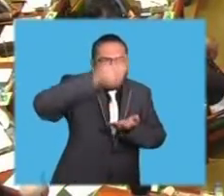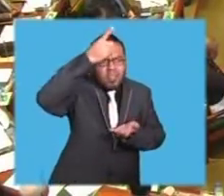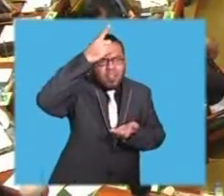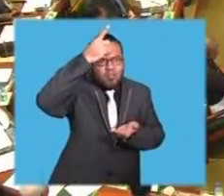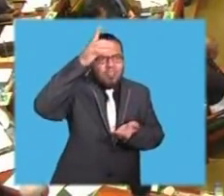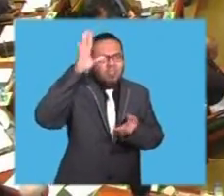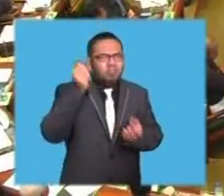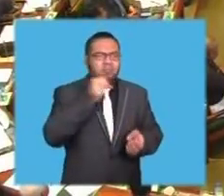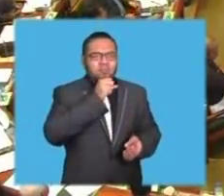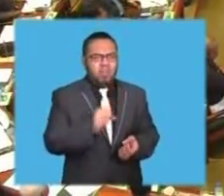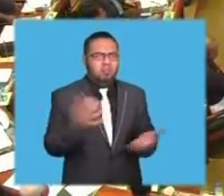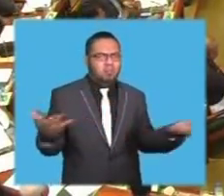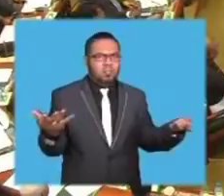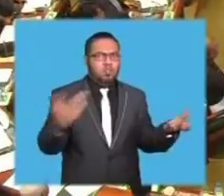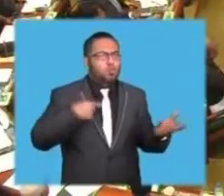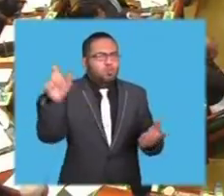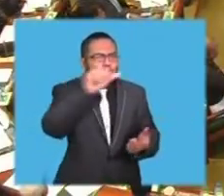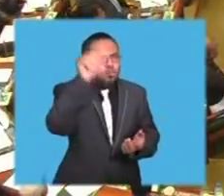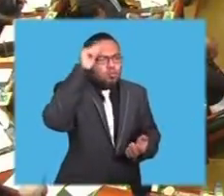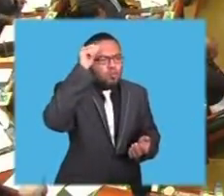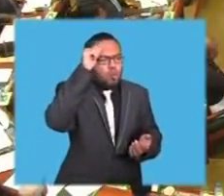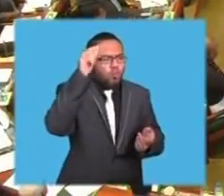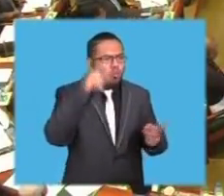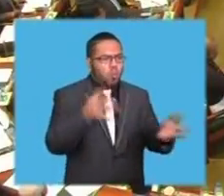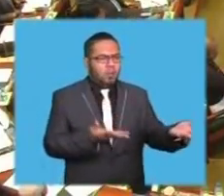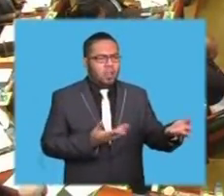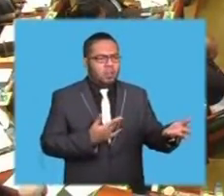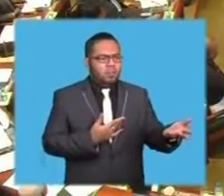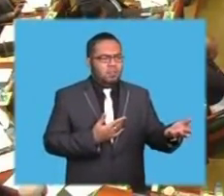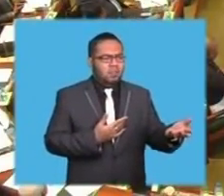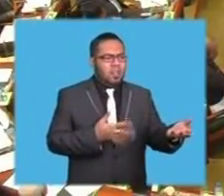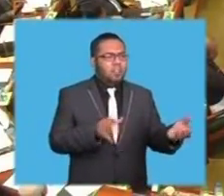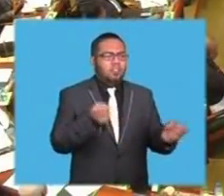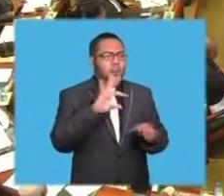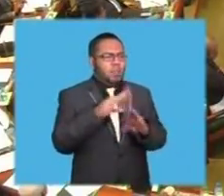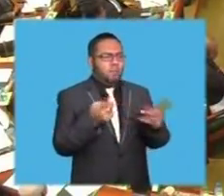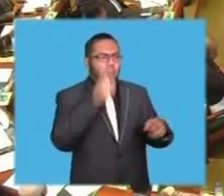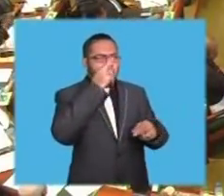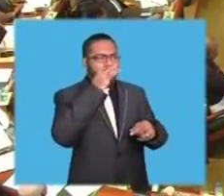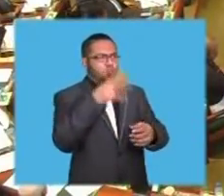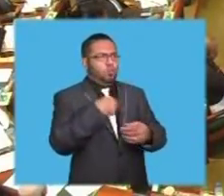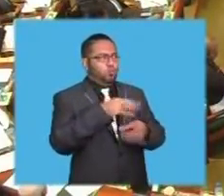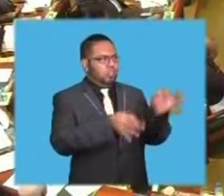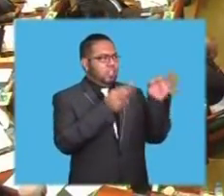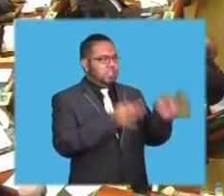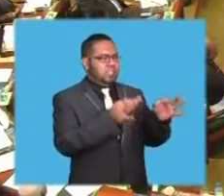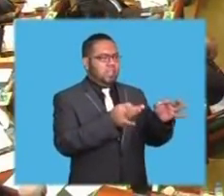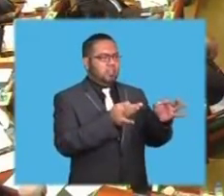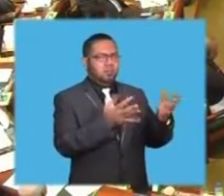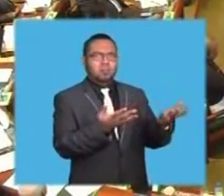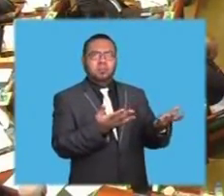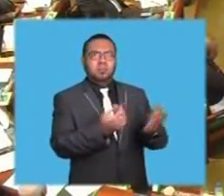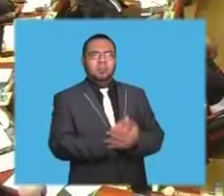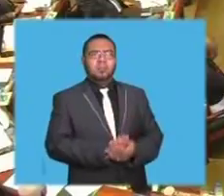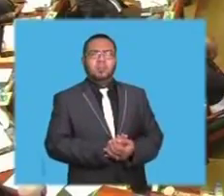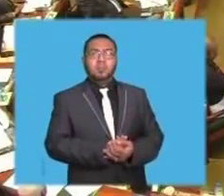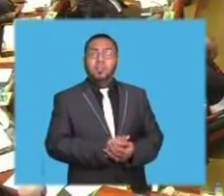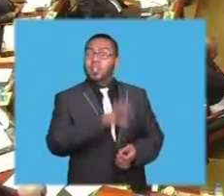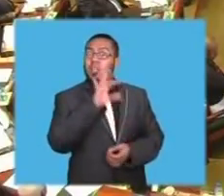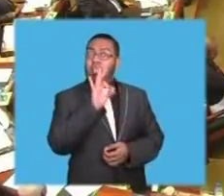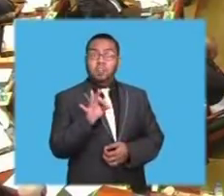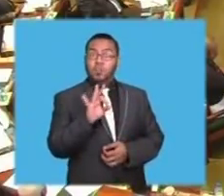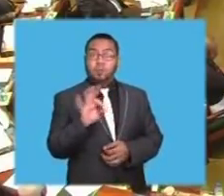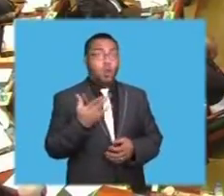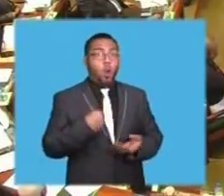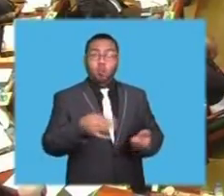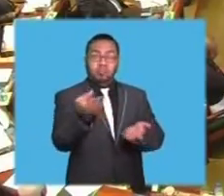Attorney General Aya Said Kayum to explain why the Bureau had not released the information. The AG, in his response, said no such data